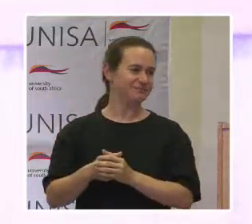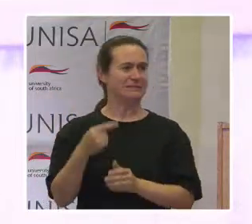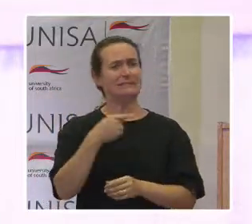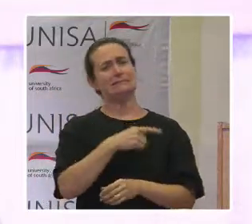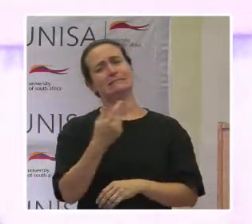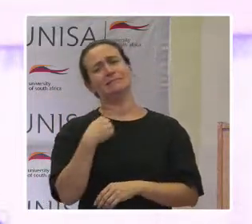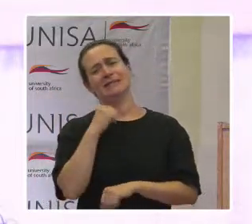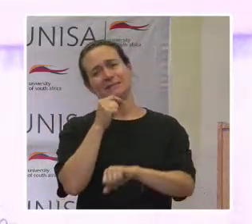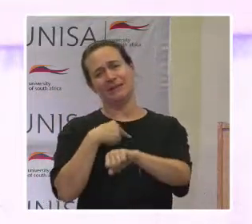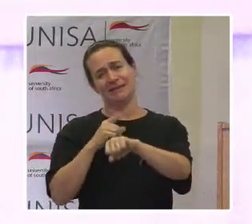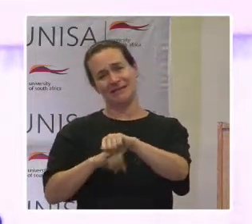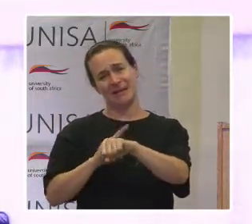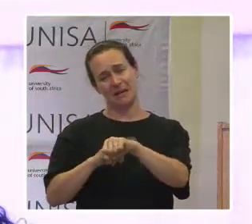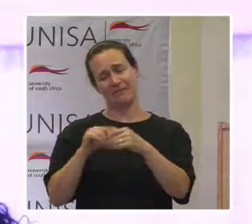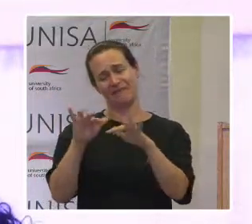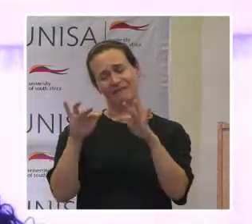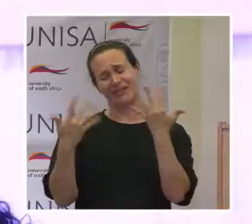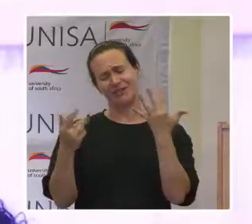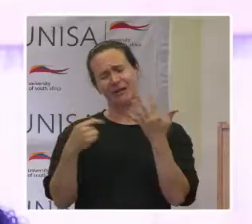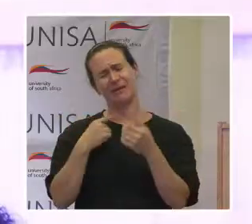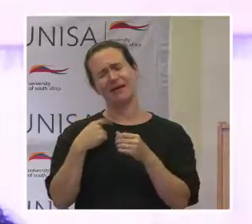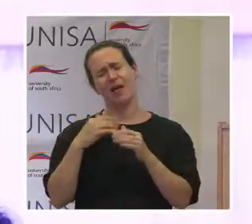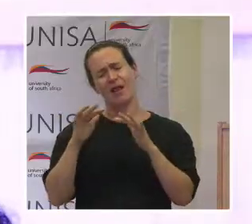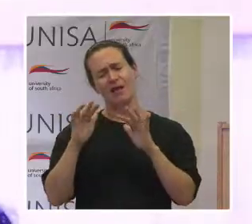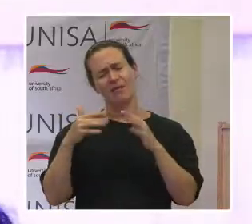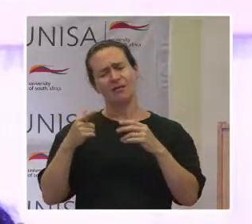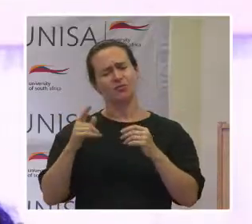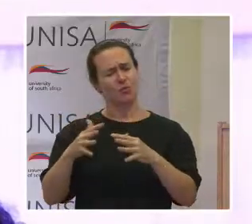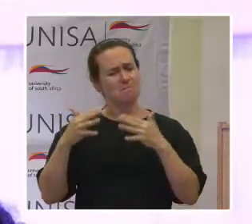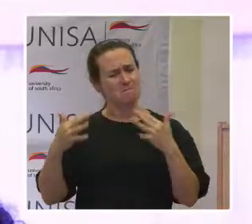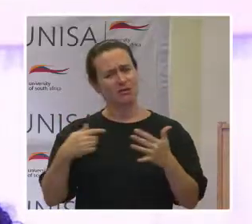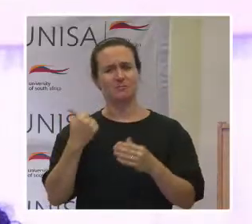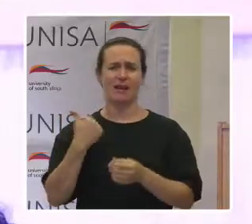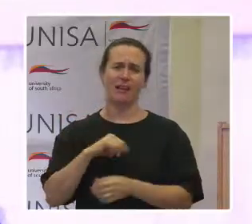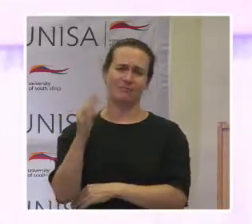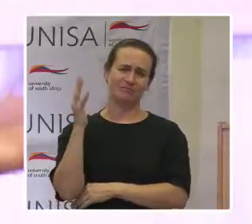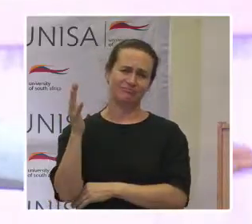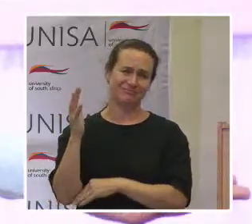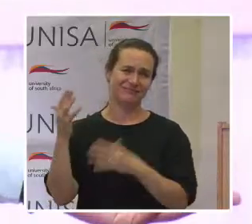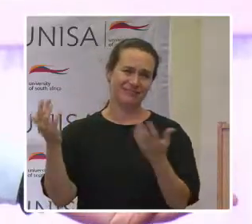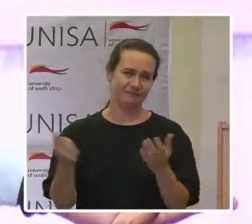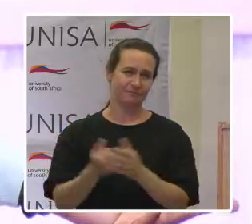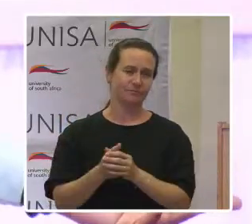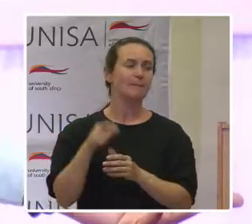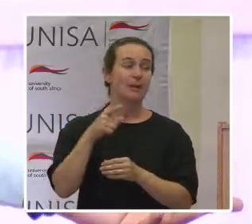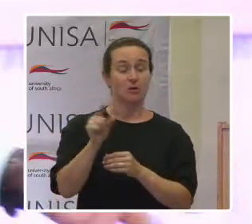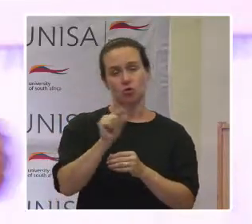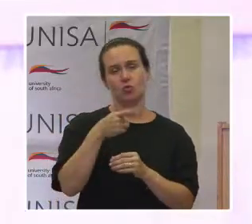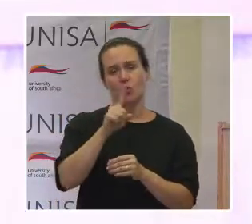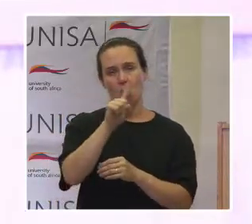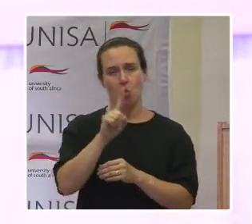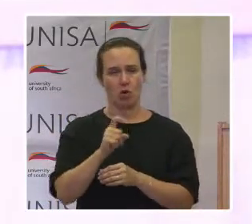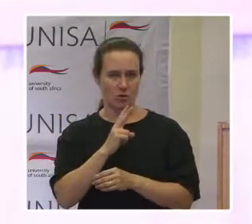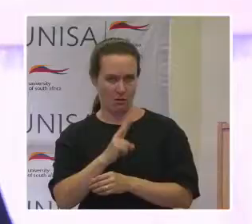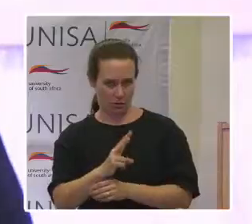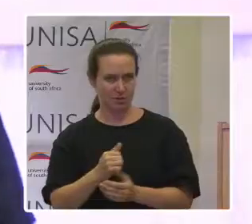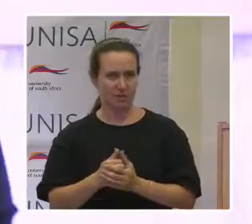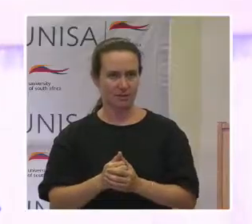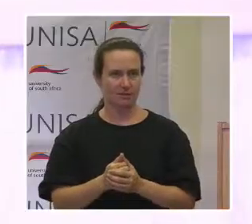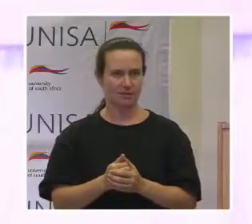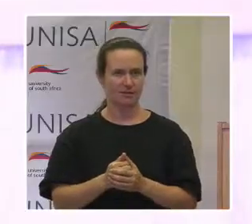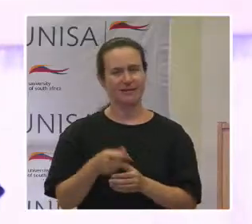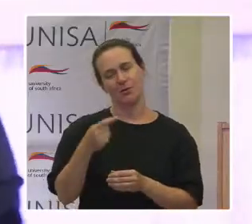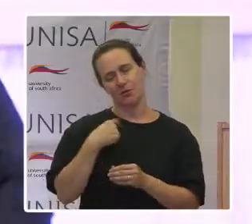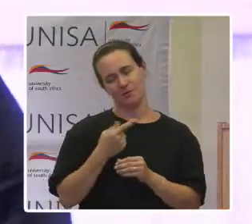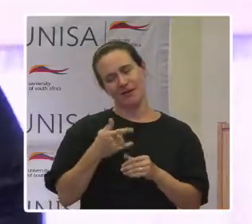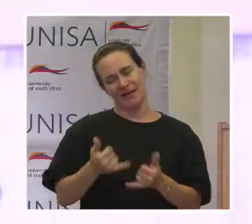I'm told I'm out of time. There's so much I want us to discuss. There's a lot. But there'll be question and answer sessions, and I will leave